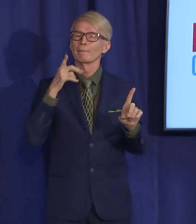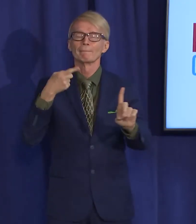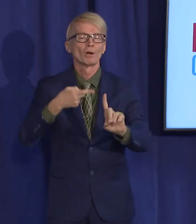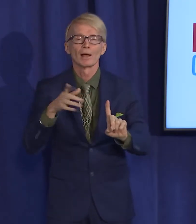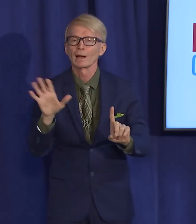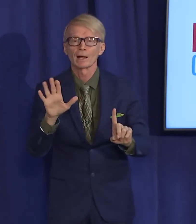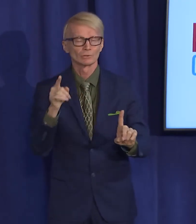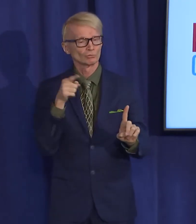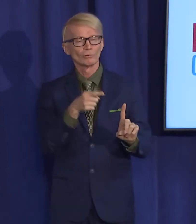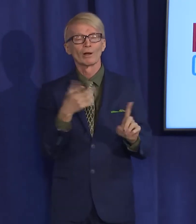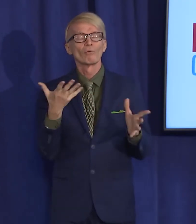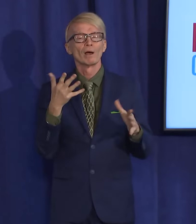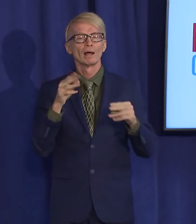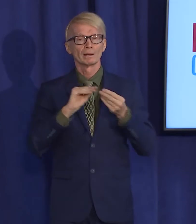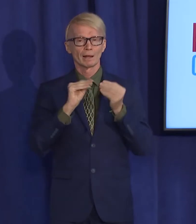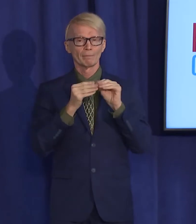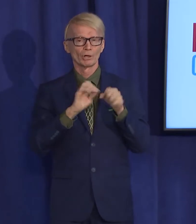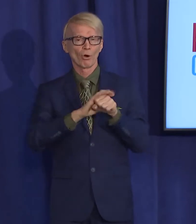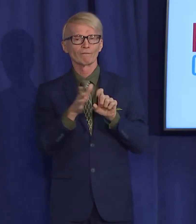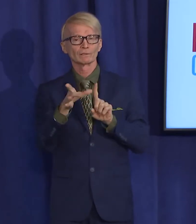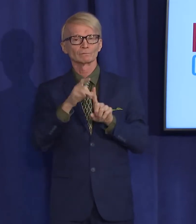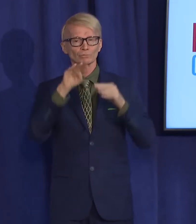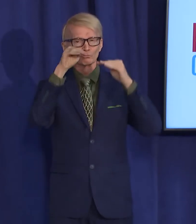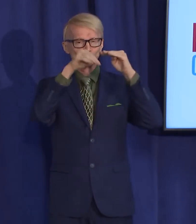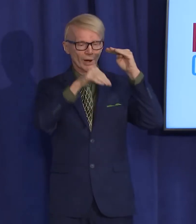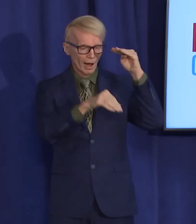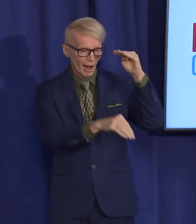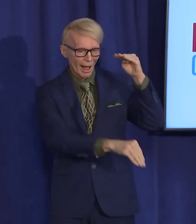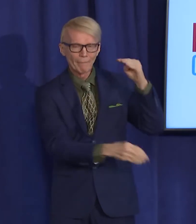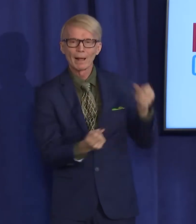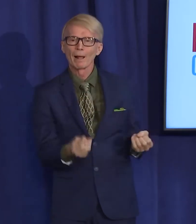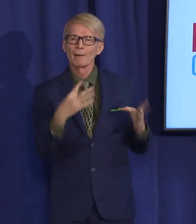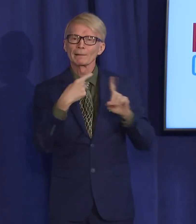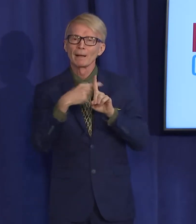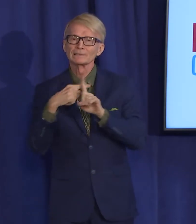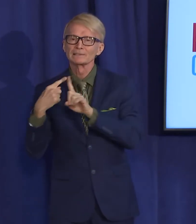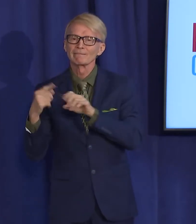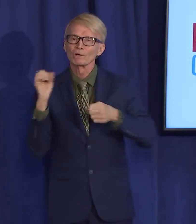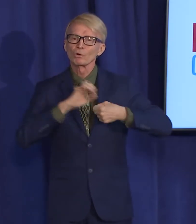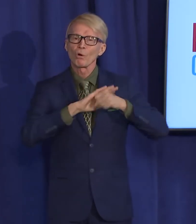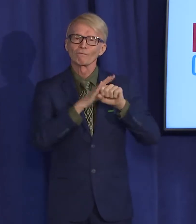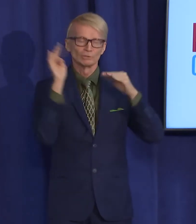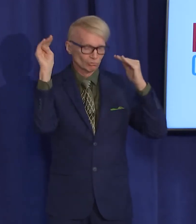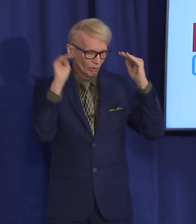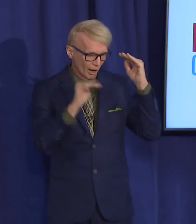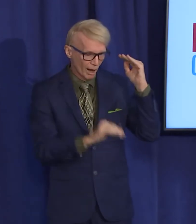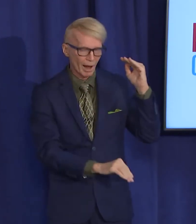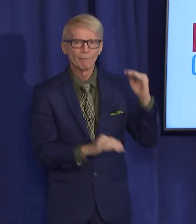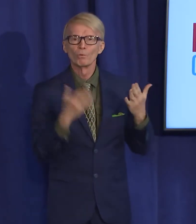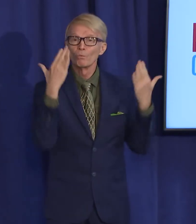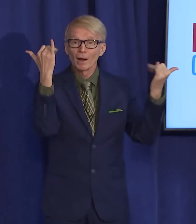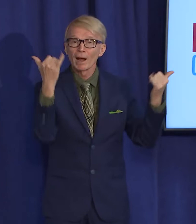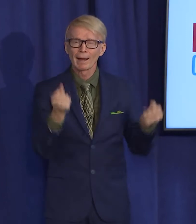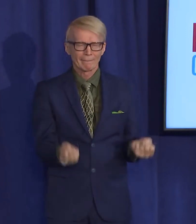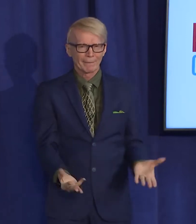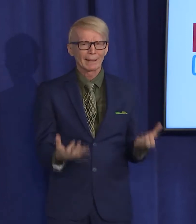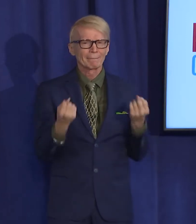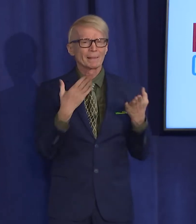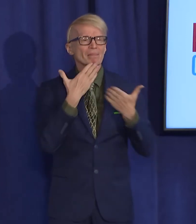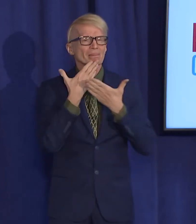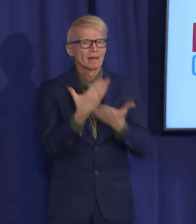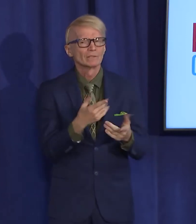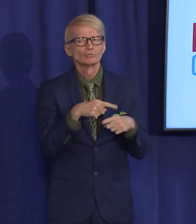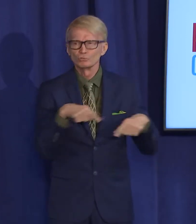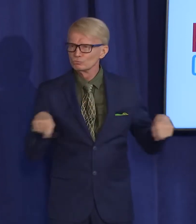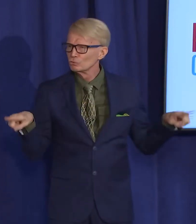COVID cases, this drop in COVID positivity. And although a lot of that is because thank you to every one of you who has